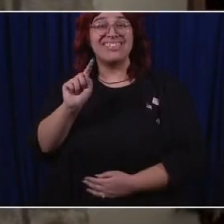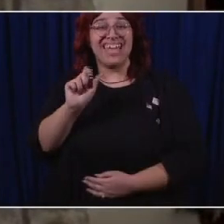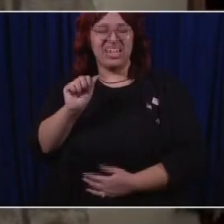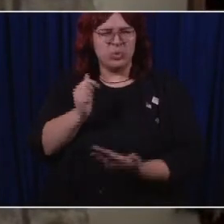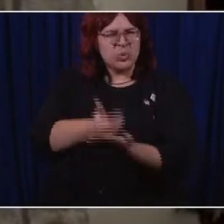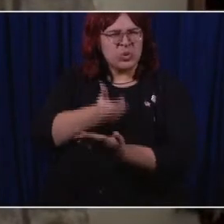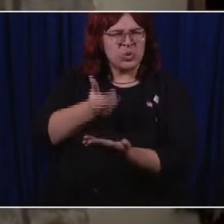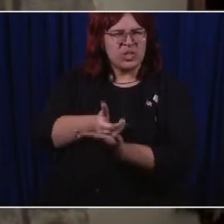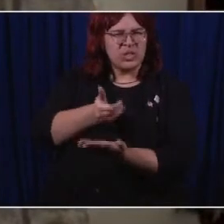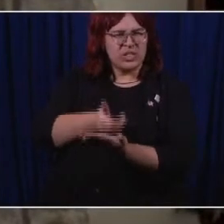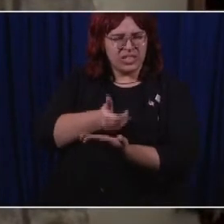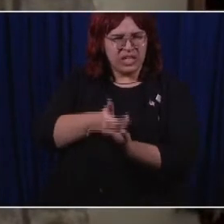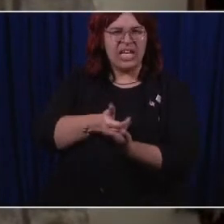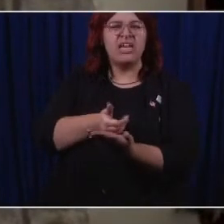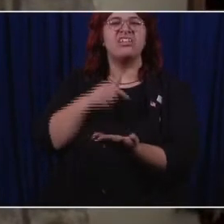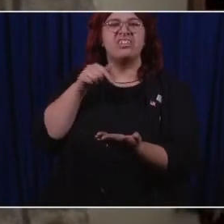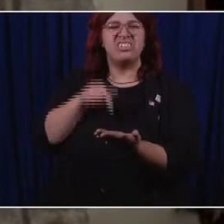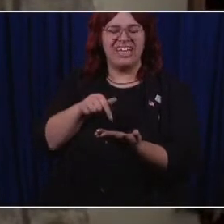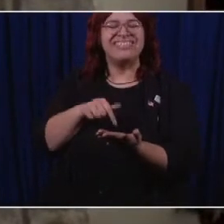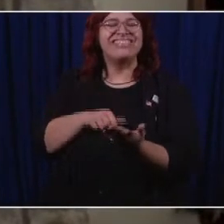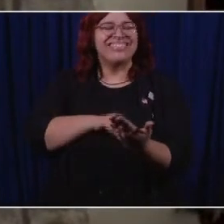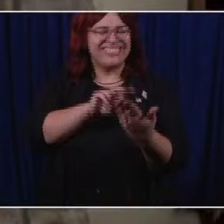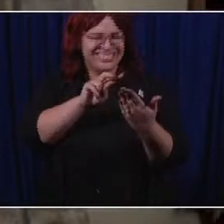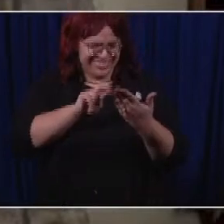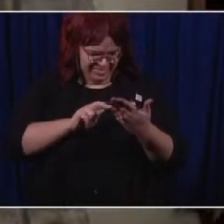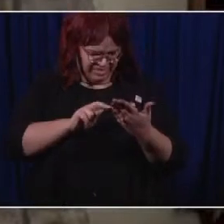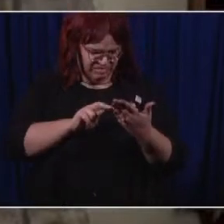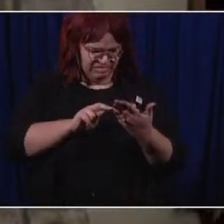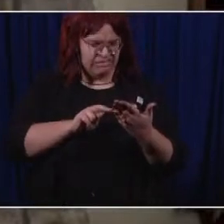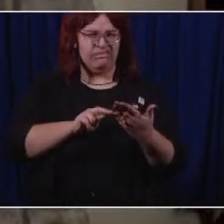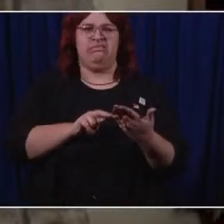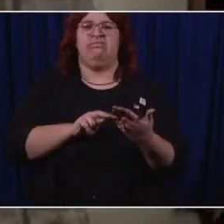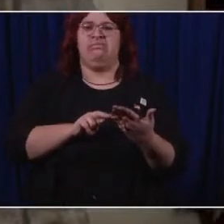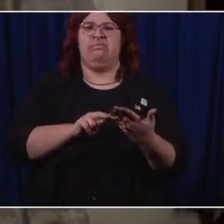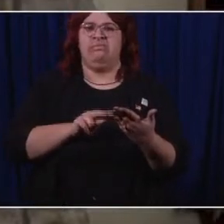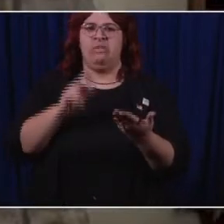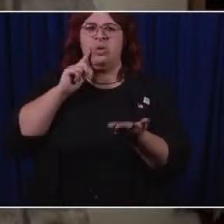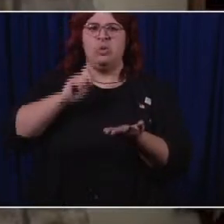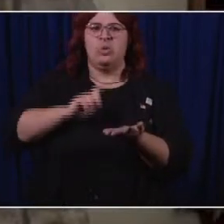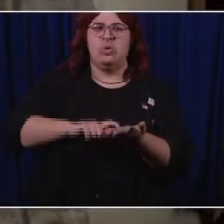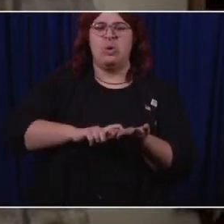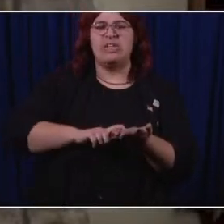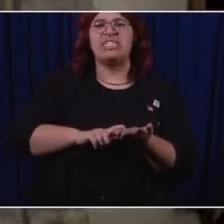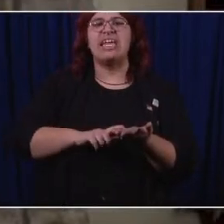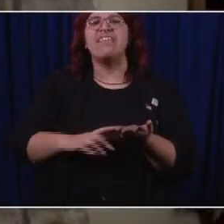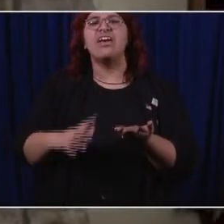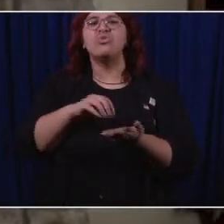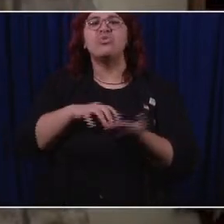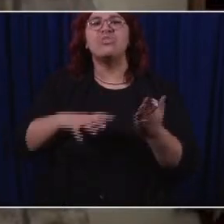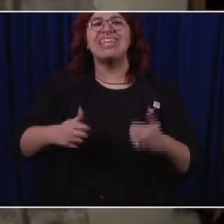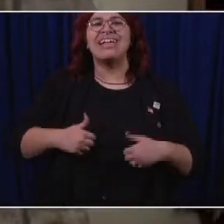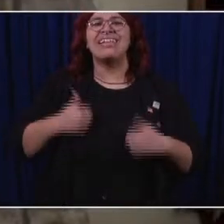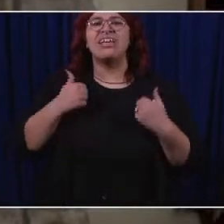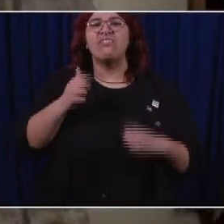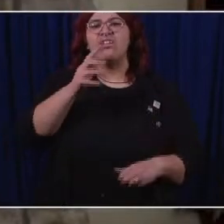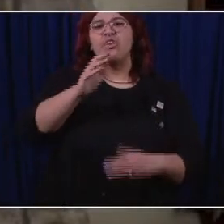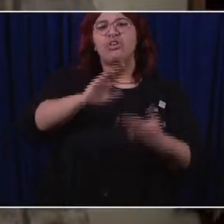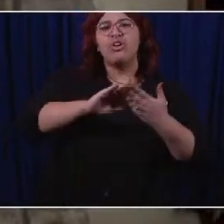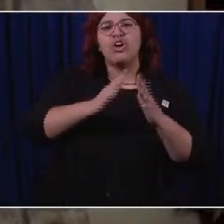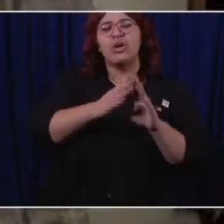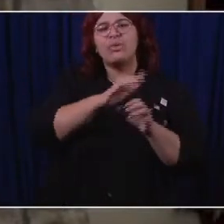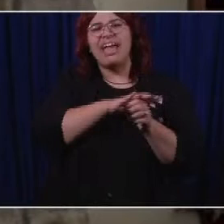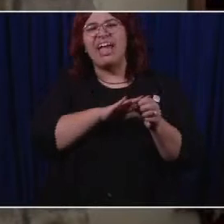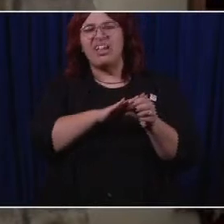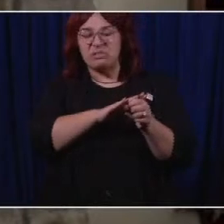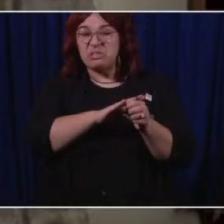That created a pretty bleak picture for some kids in urban areas, for Black kids in particular. Has some of that data